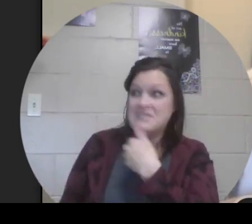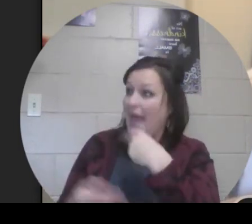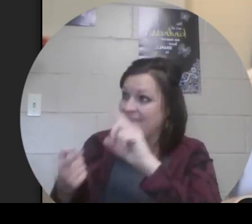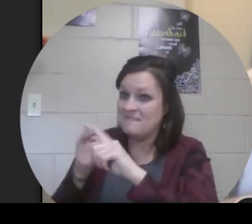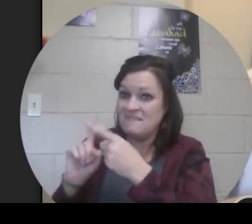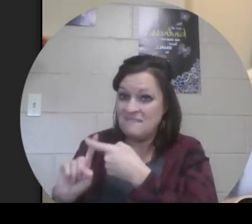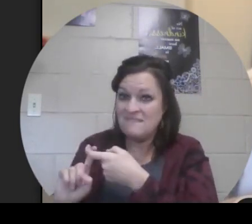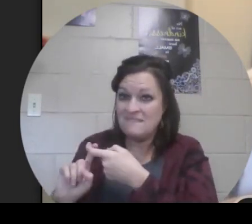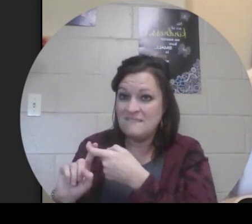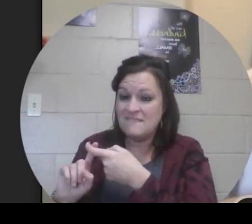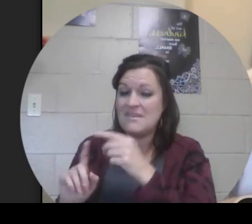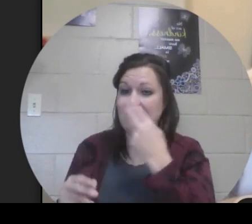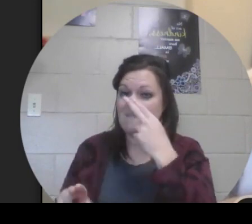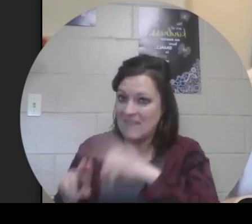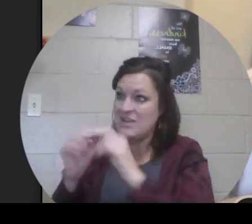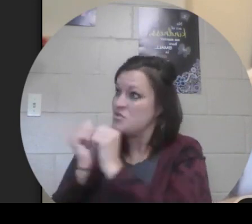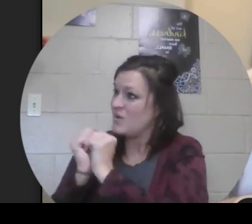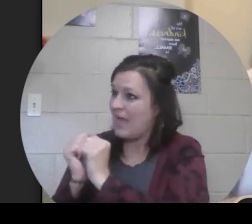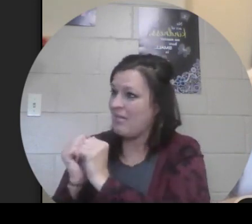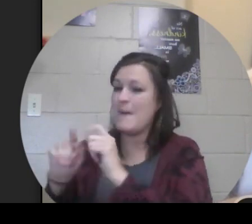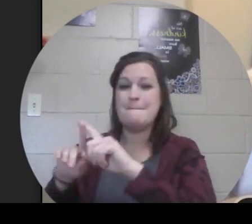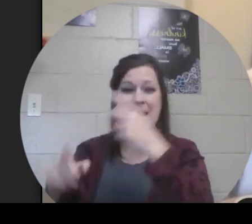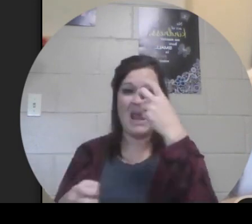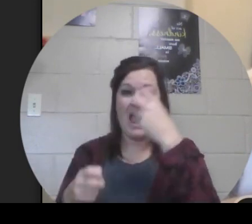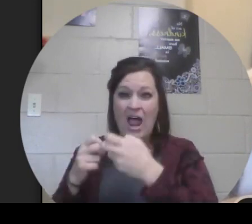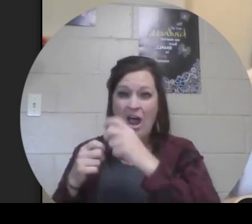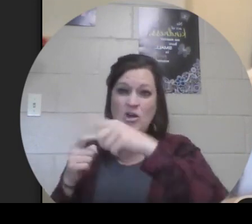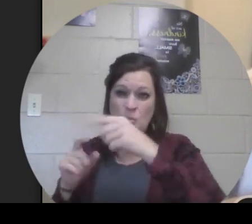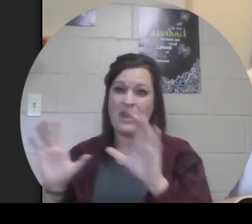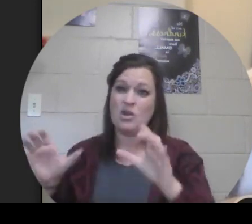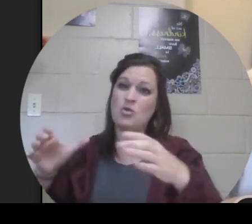harder to be his friend in a group. While